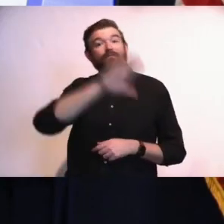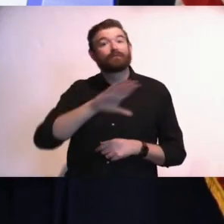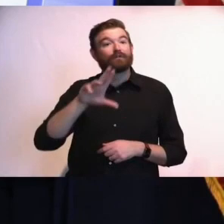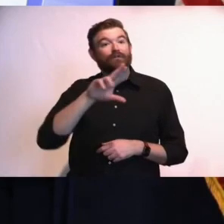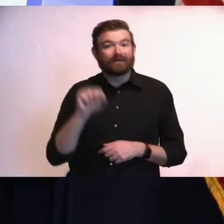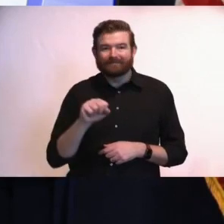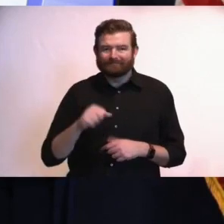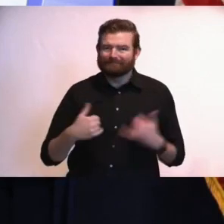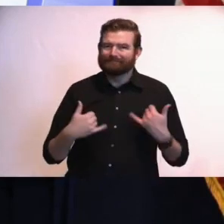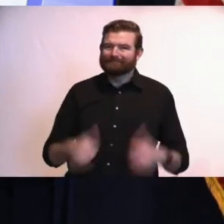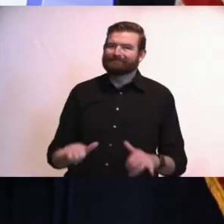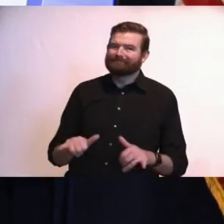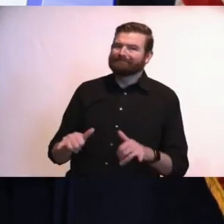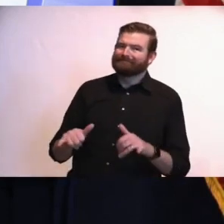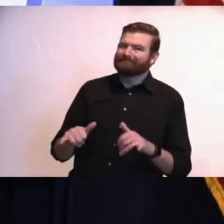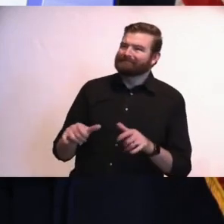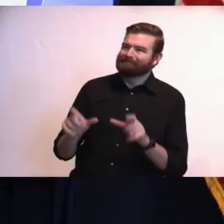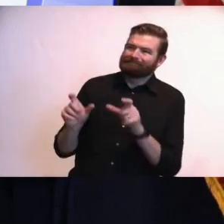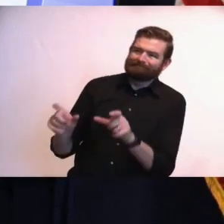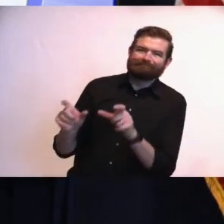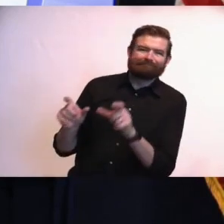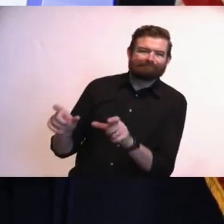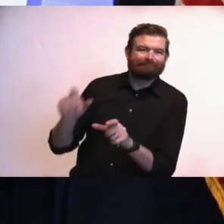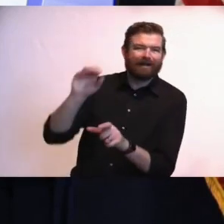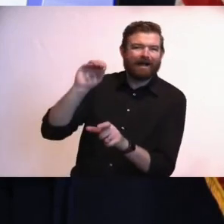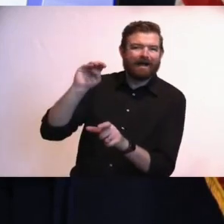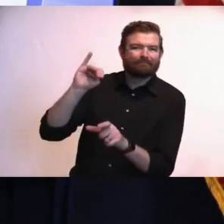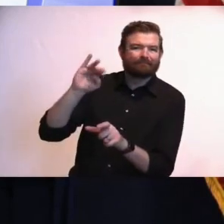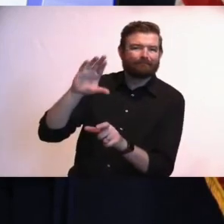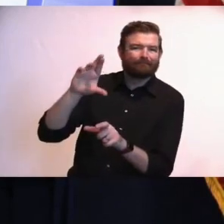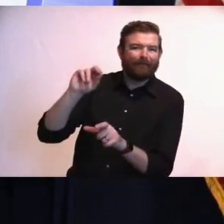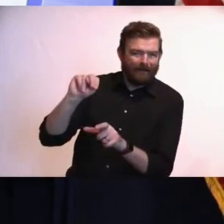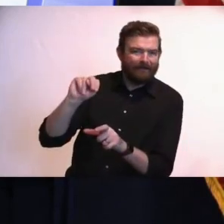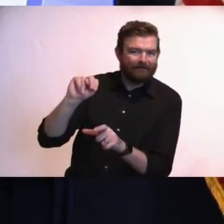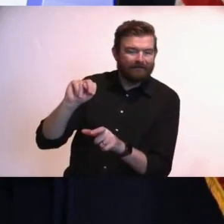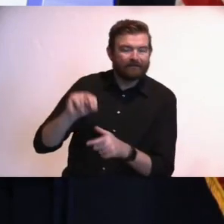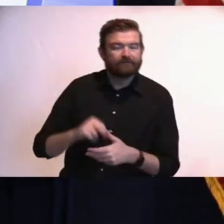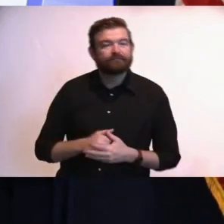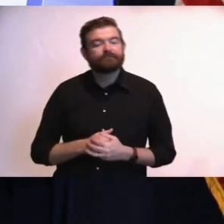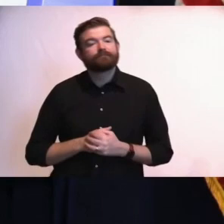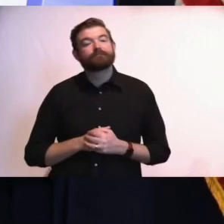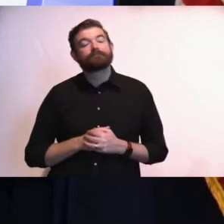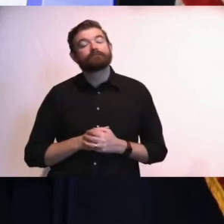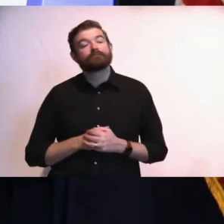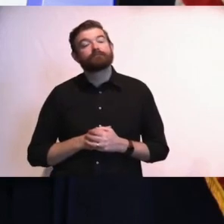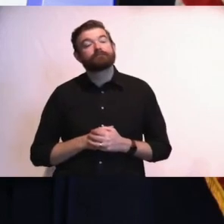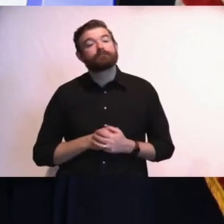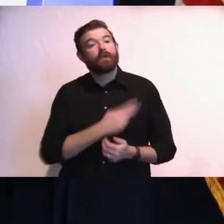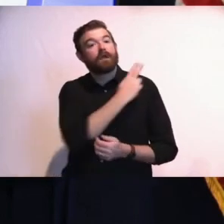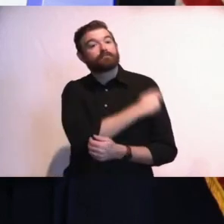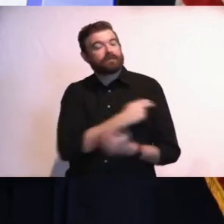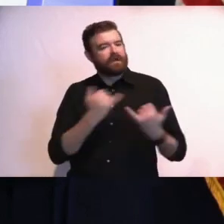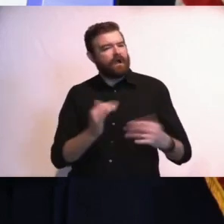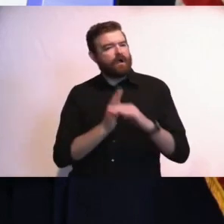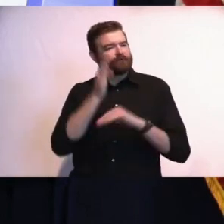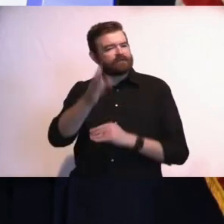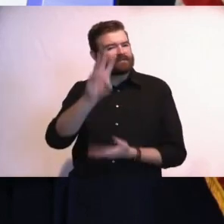transmissible virus. For my daily report, as the governor shared, our hospitals reported